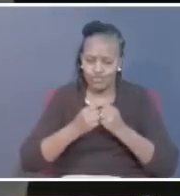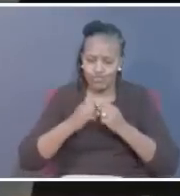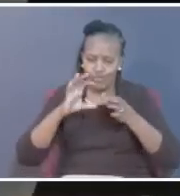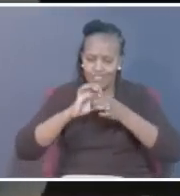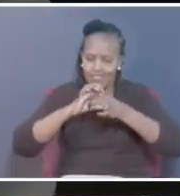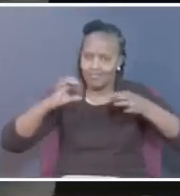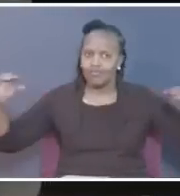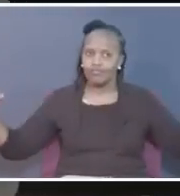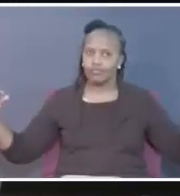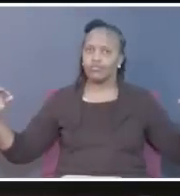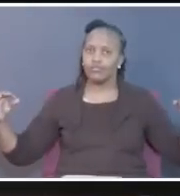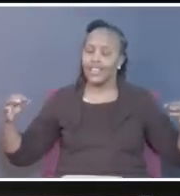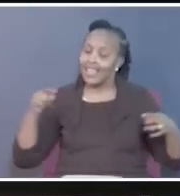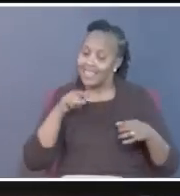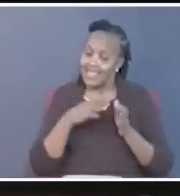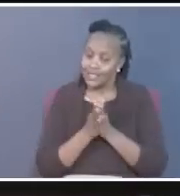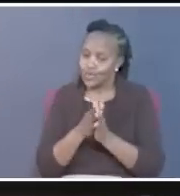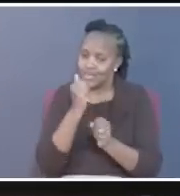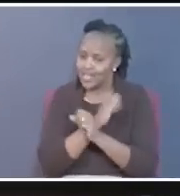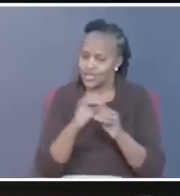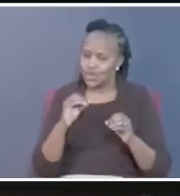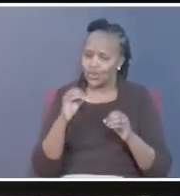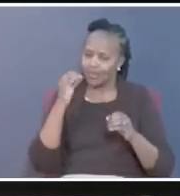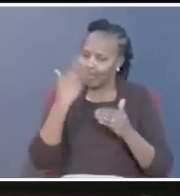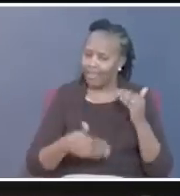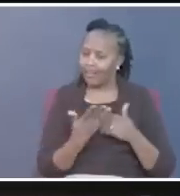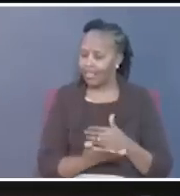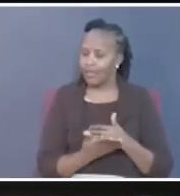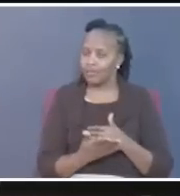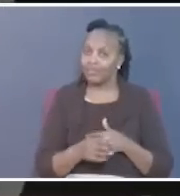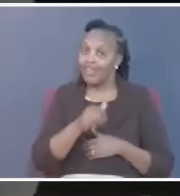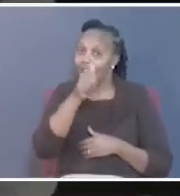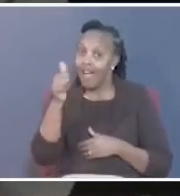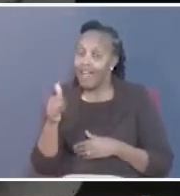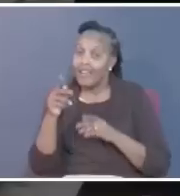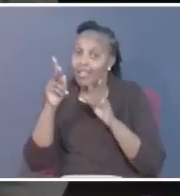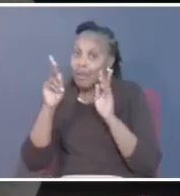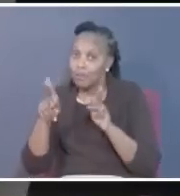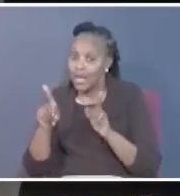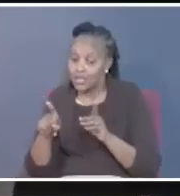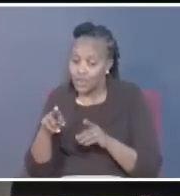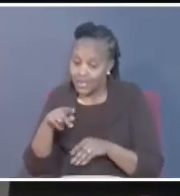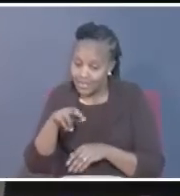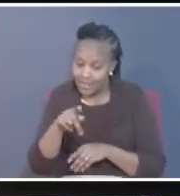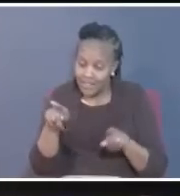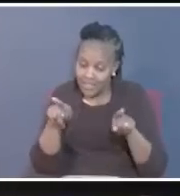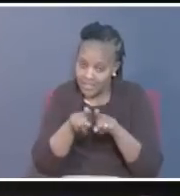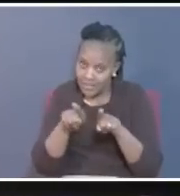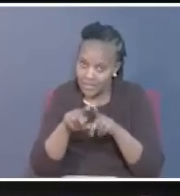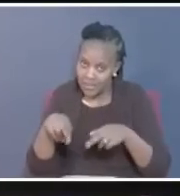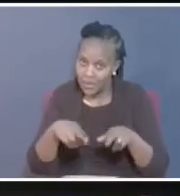The story doesn't end there. Another person is traveling on that road.